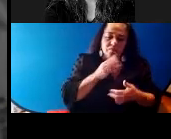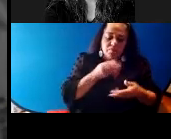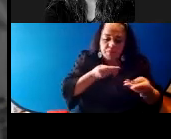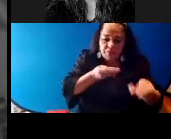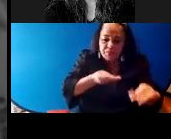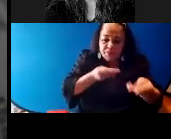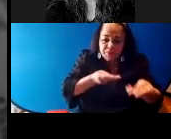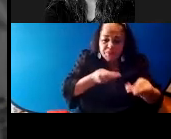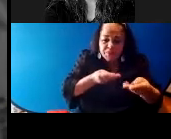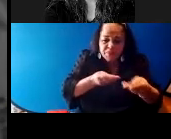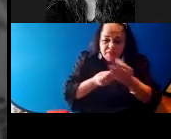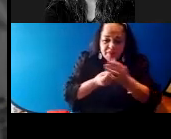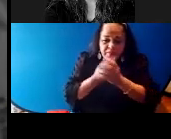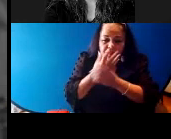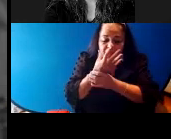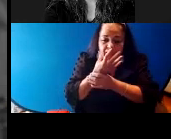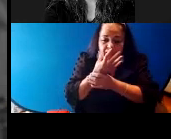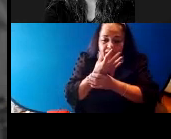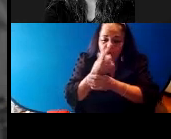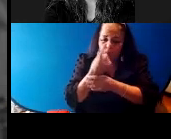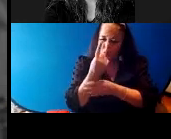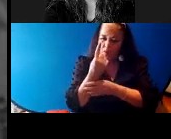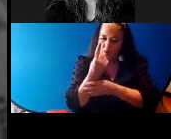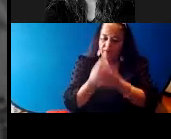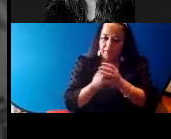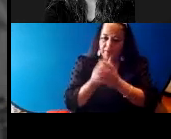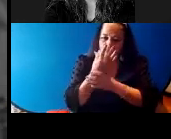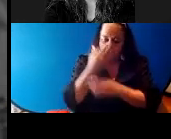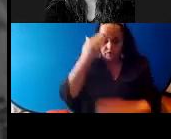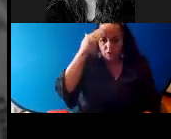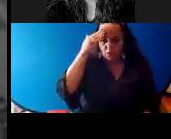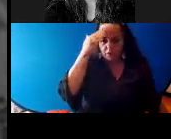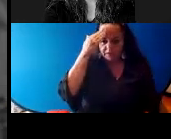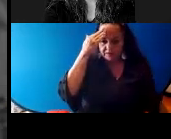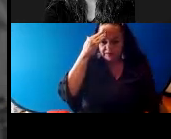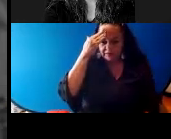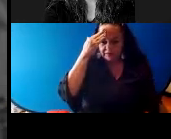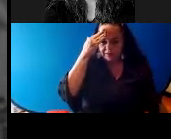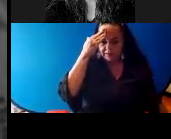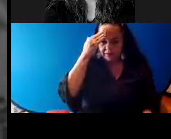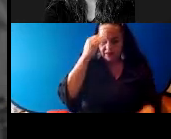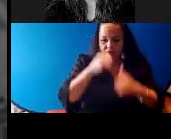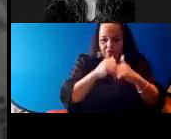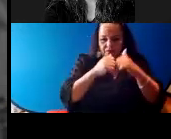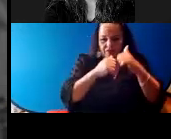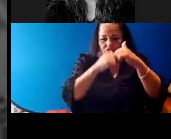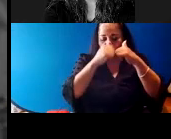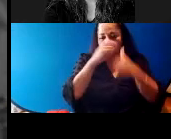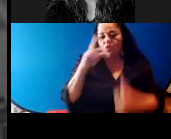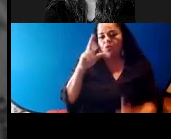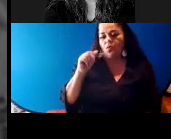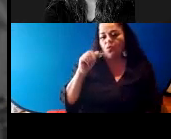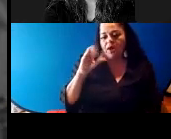to grow the well-being, one of them was awareness, right? Understanding the awareness of structural racism. And so